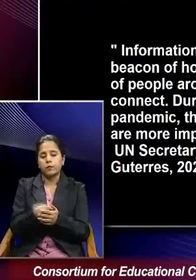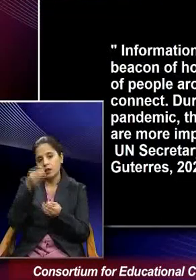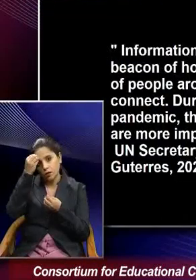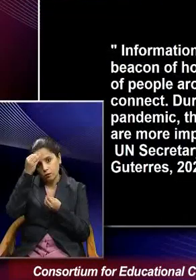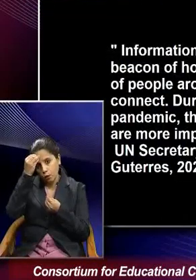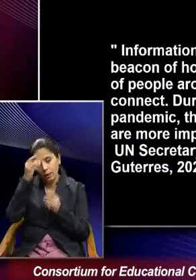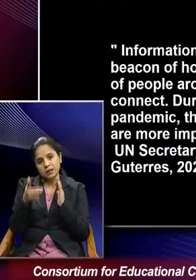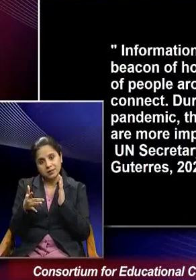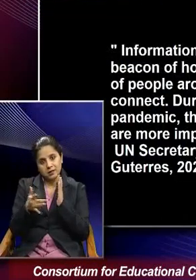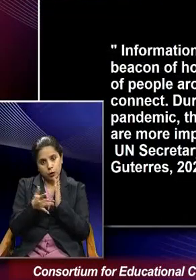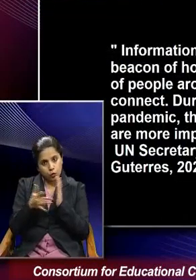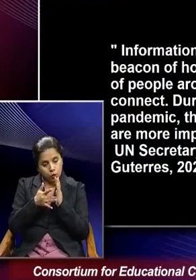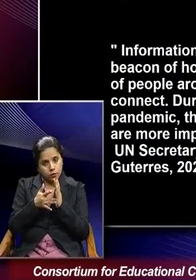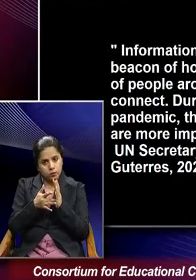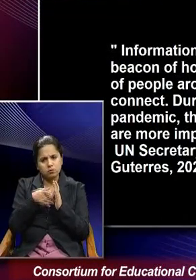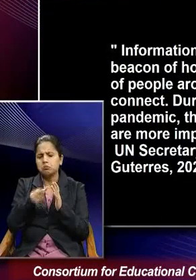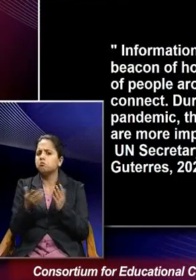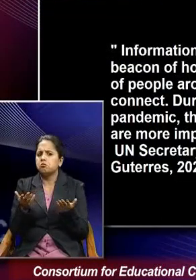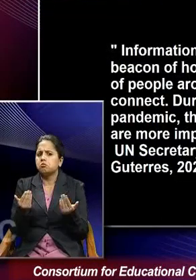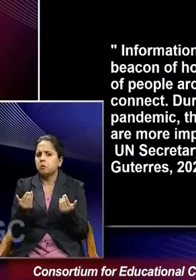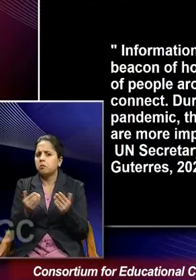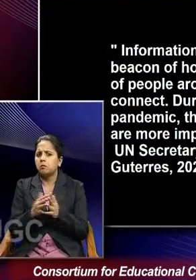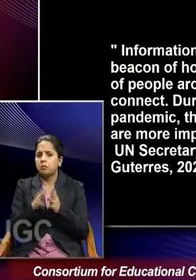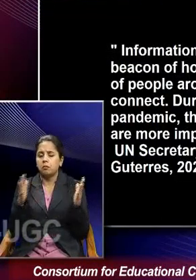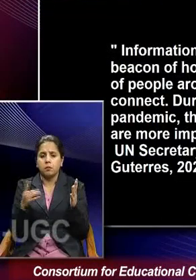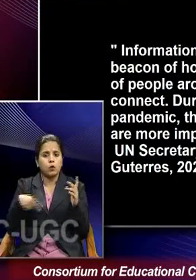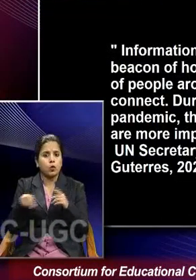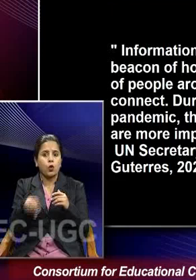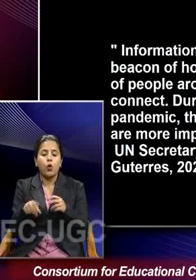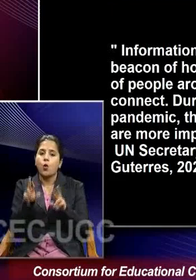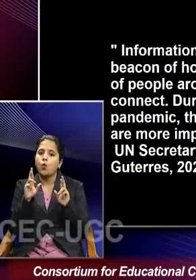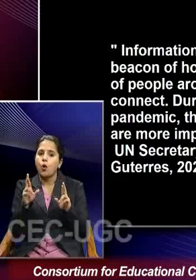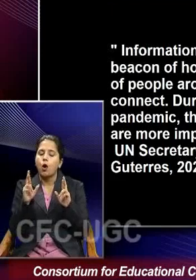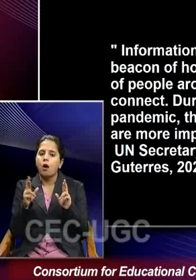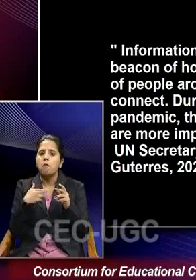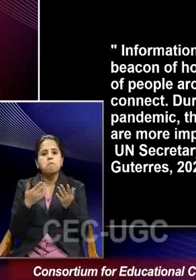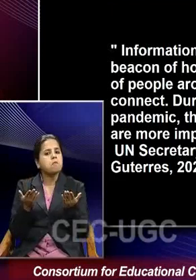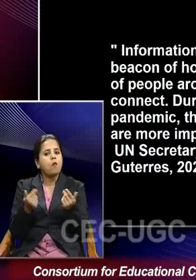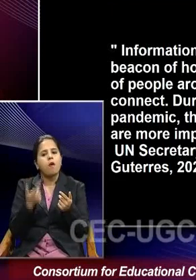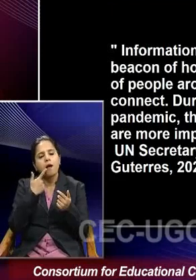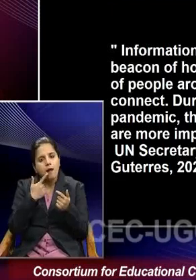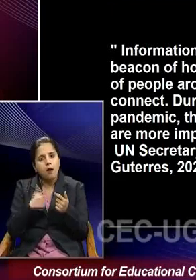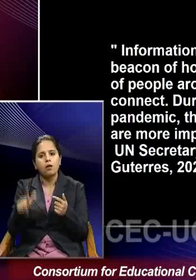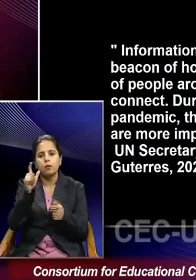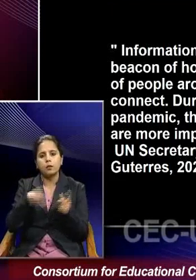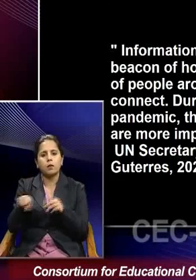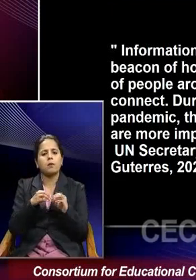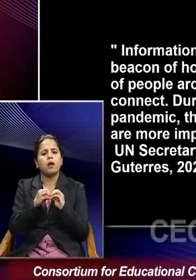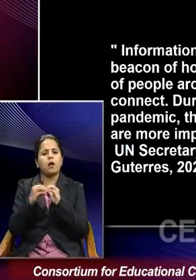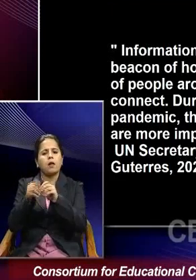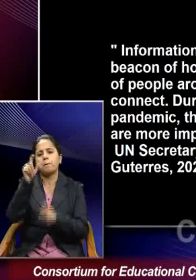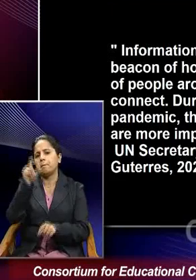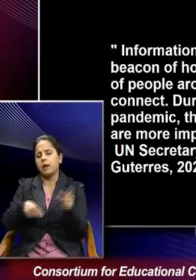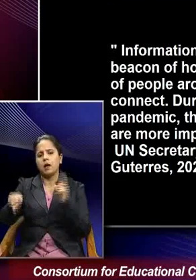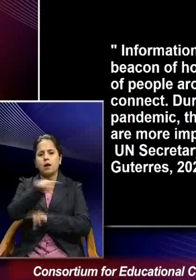"Information technology can be a beacon of hope, allowing billions of